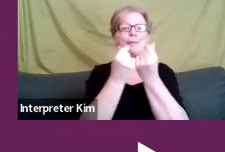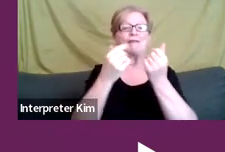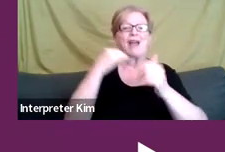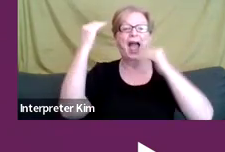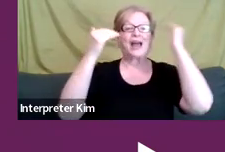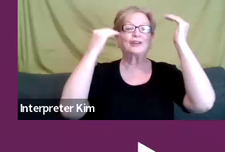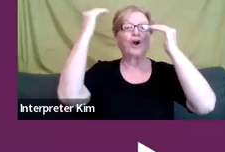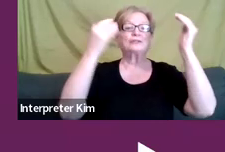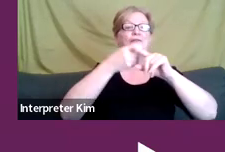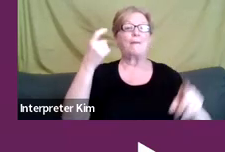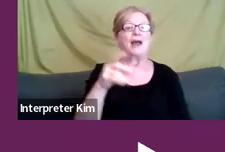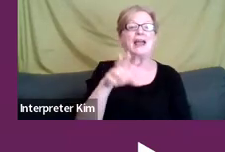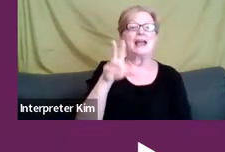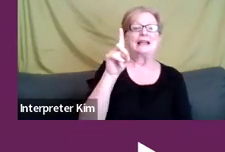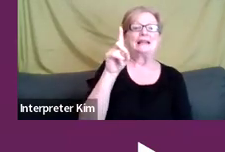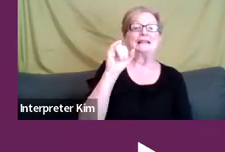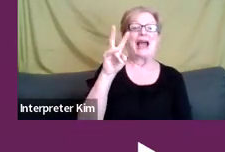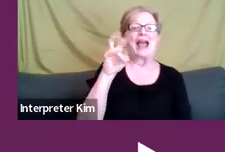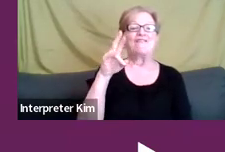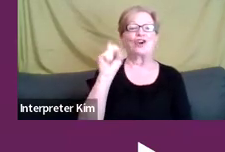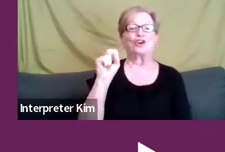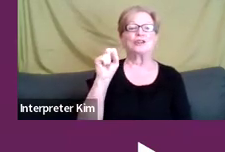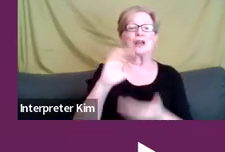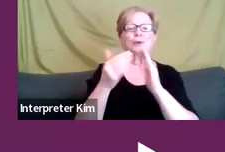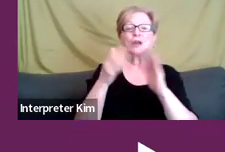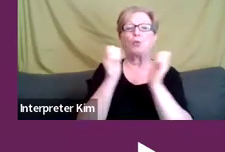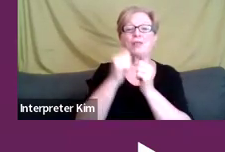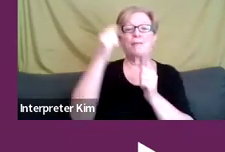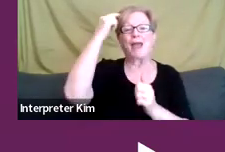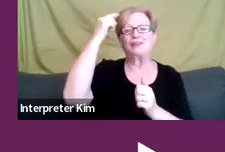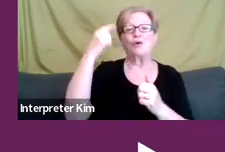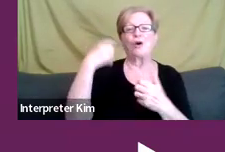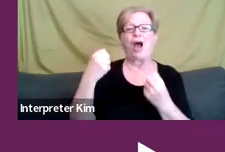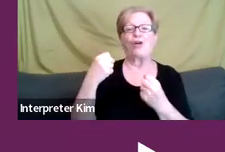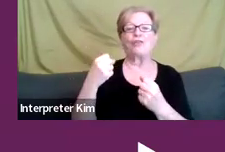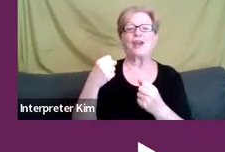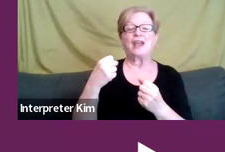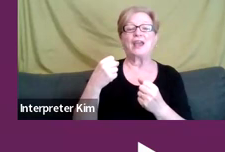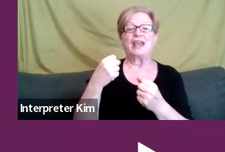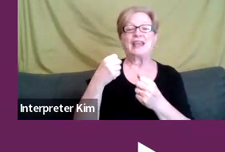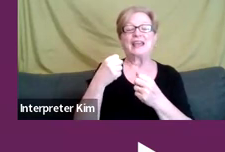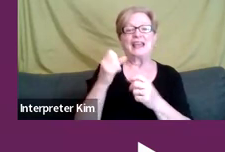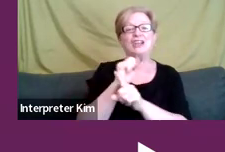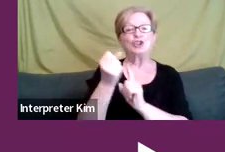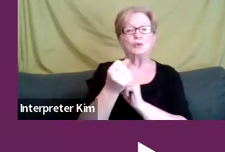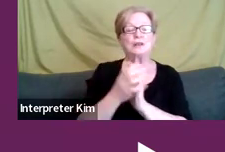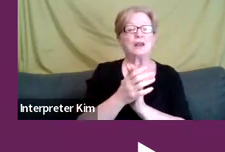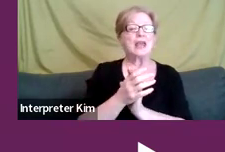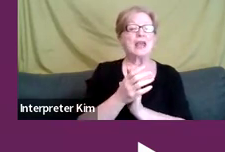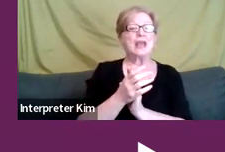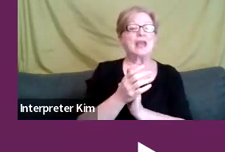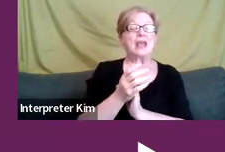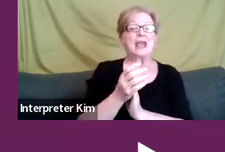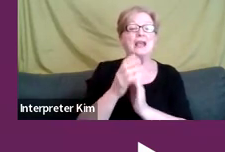diverse communities with mental health issues. And this is what I got. And the good thing is